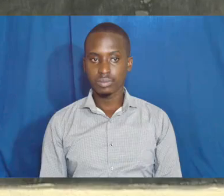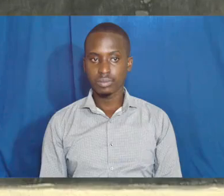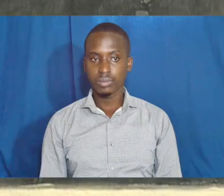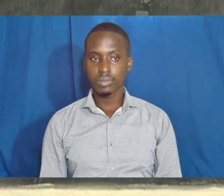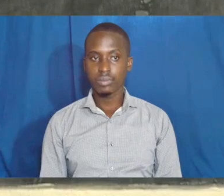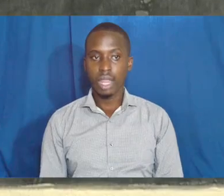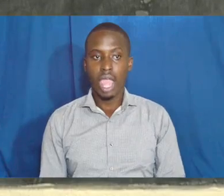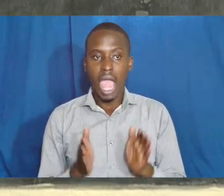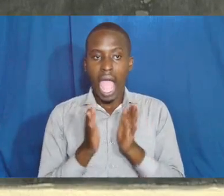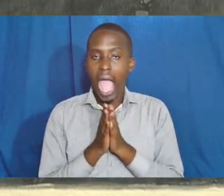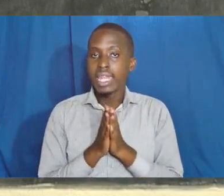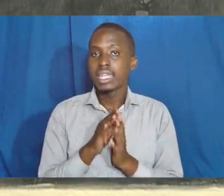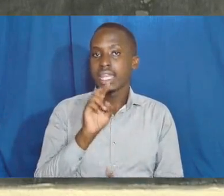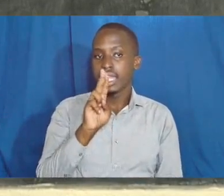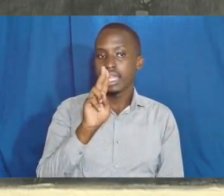And evenly